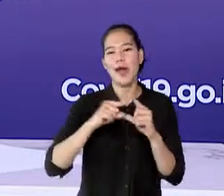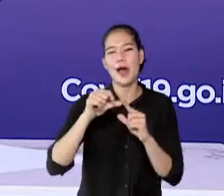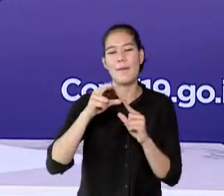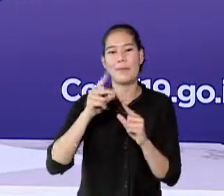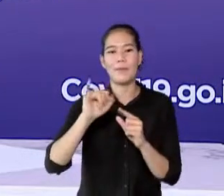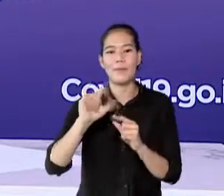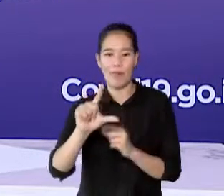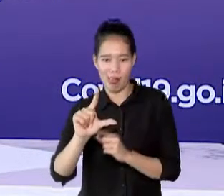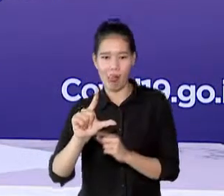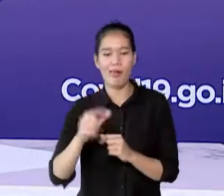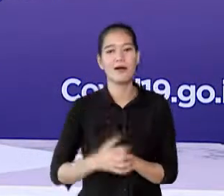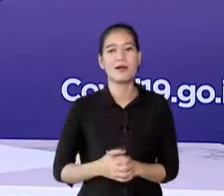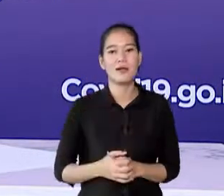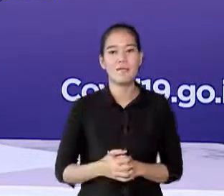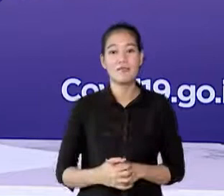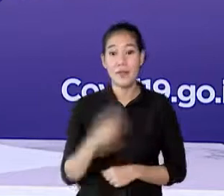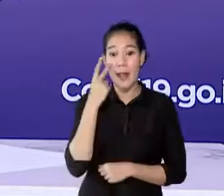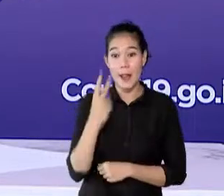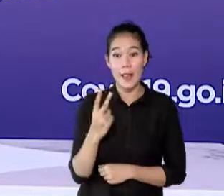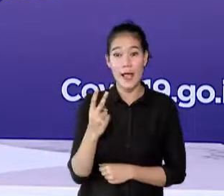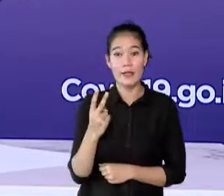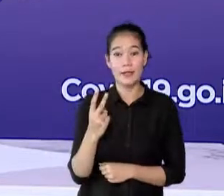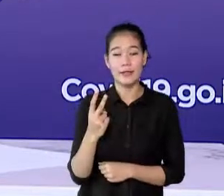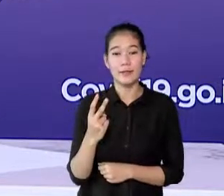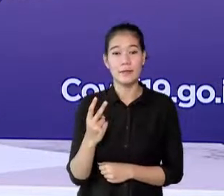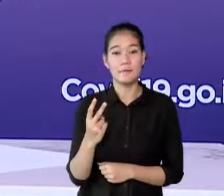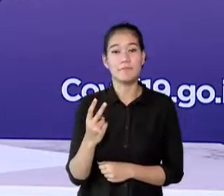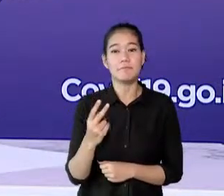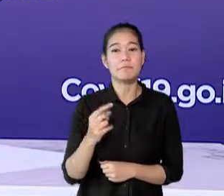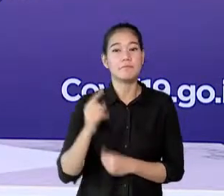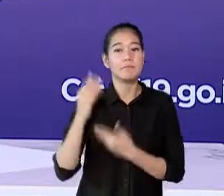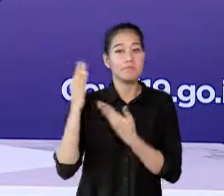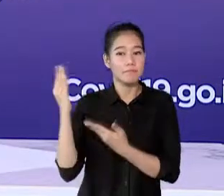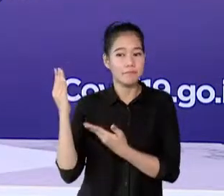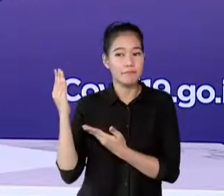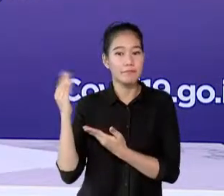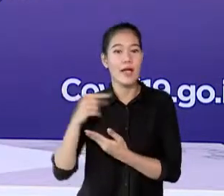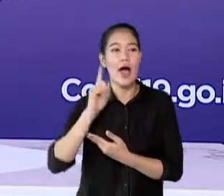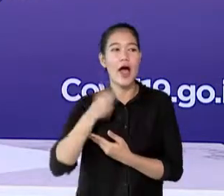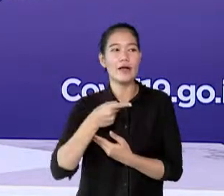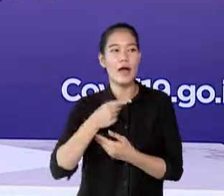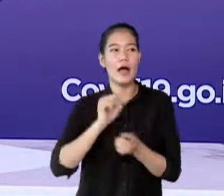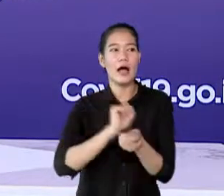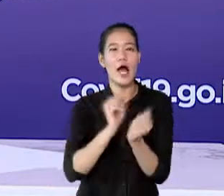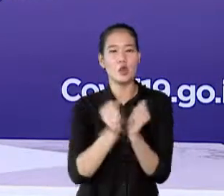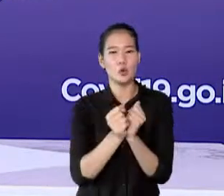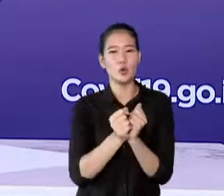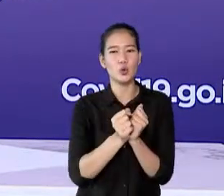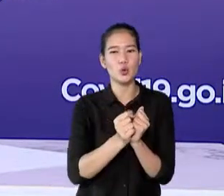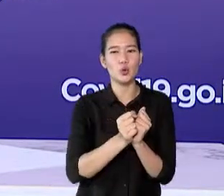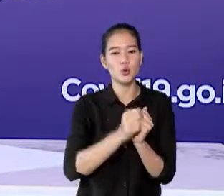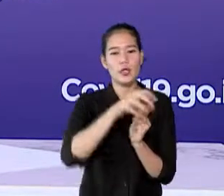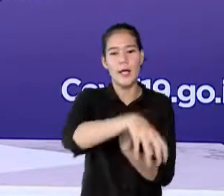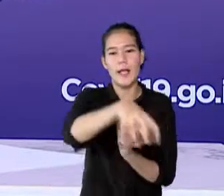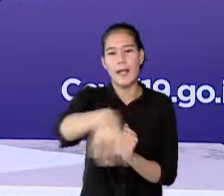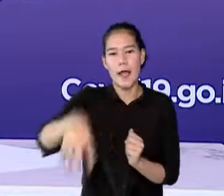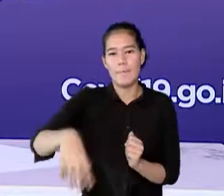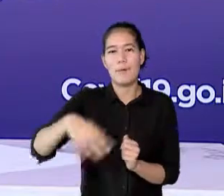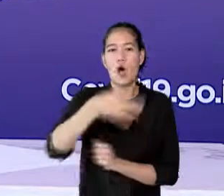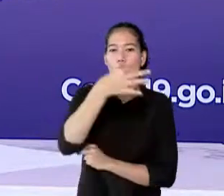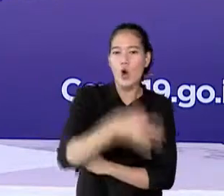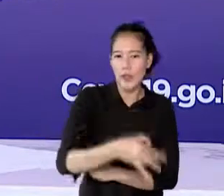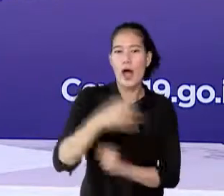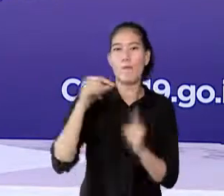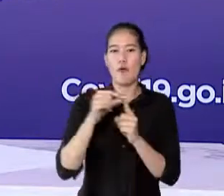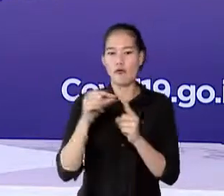2021. And we can see here in the figure that there is a slight increase in the number of districts or cities